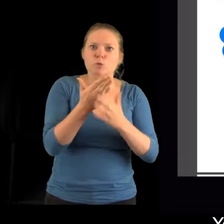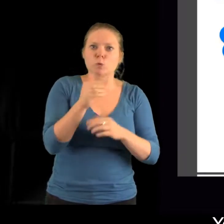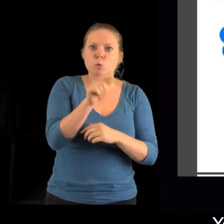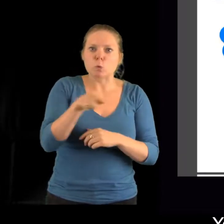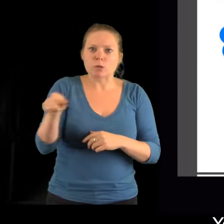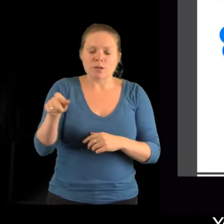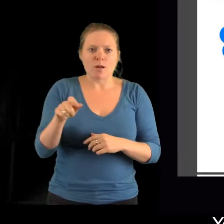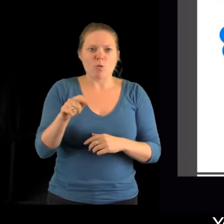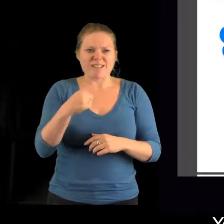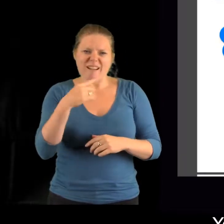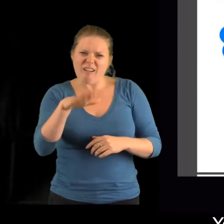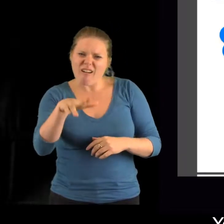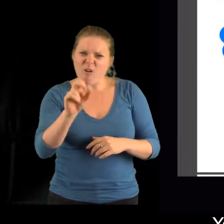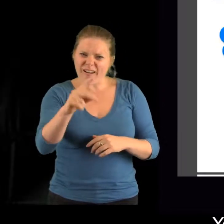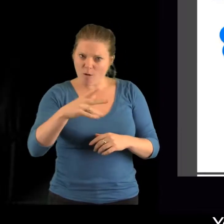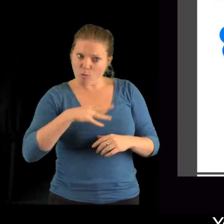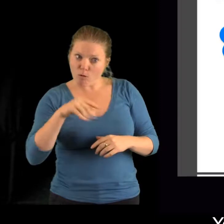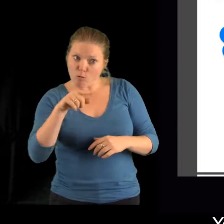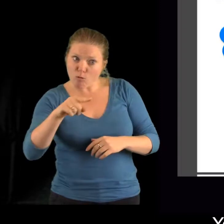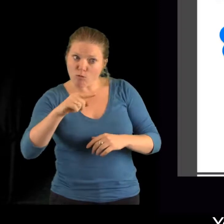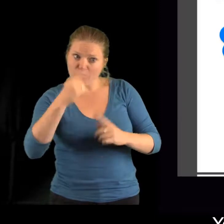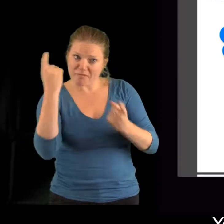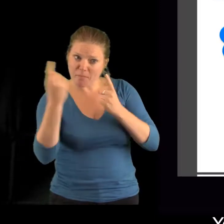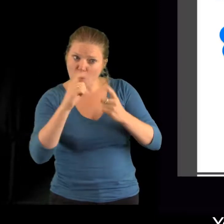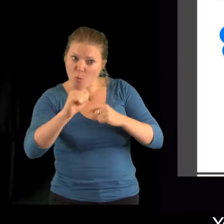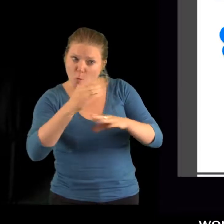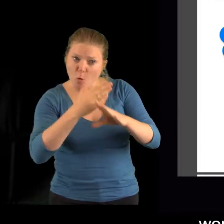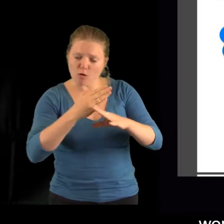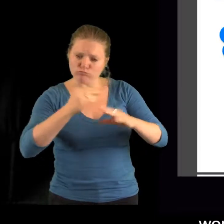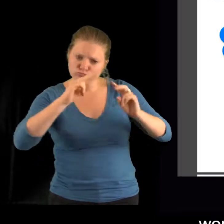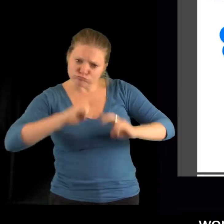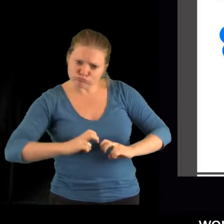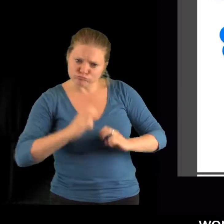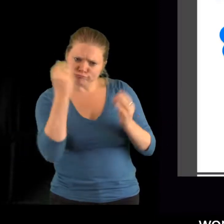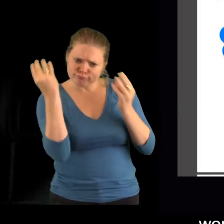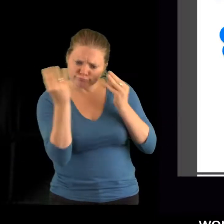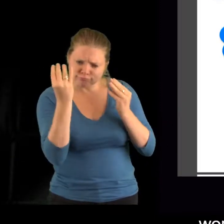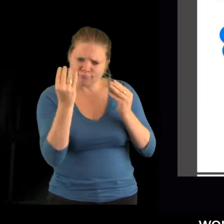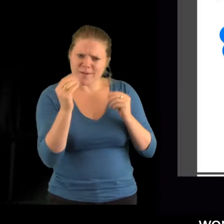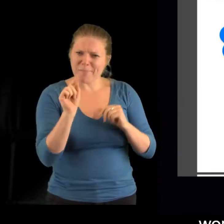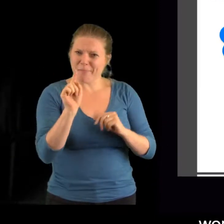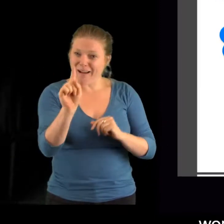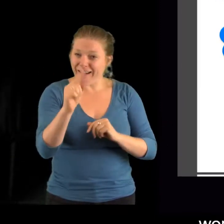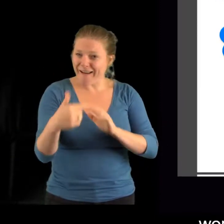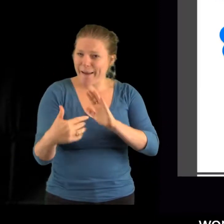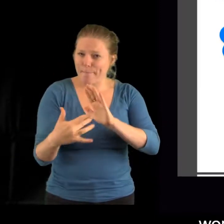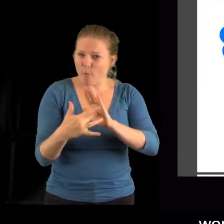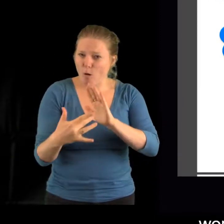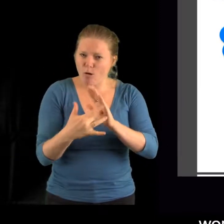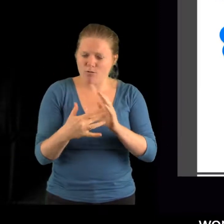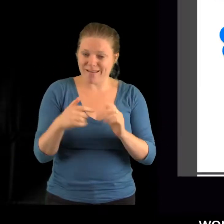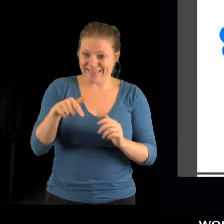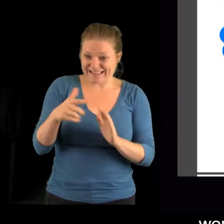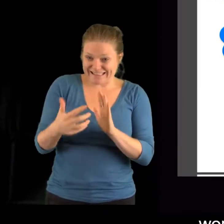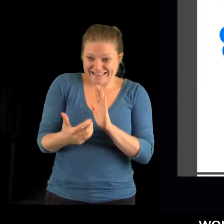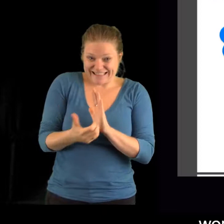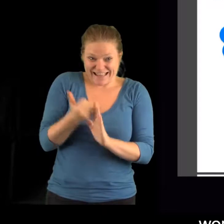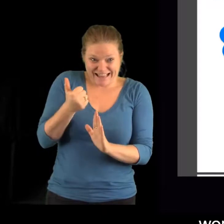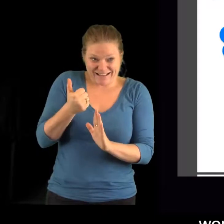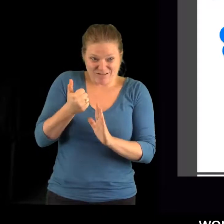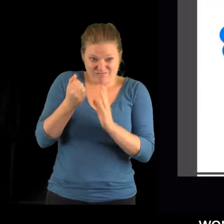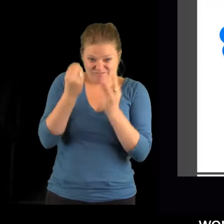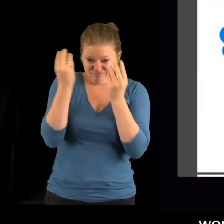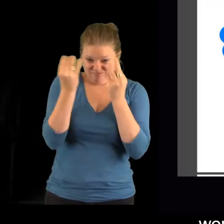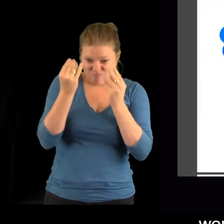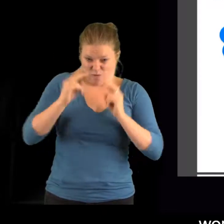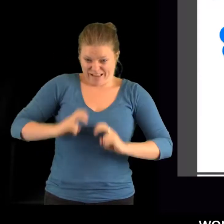hey, reflect on this, do that, analyze your work, but at the end of the day, a lot of this is going to become your responsibility.